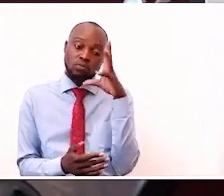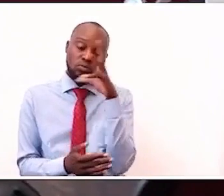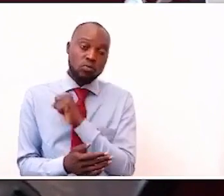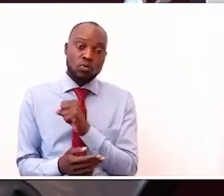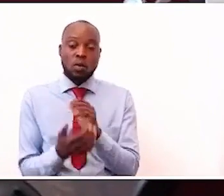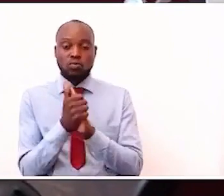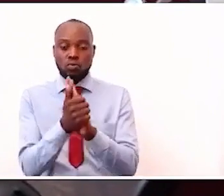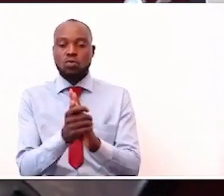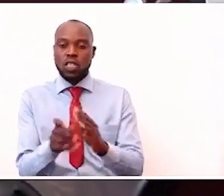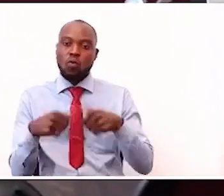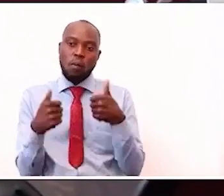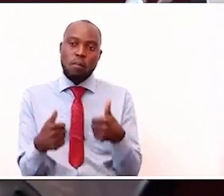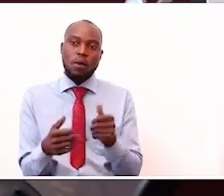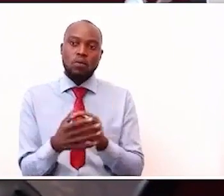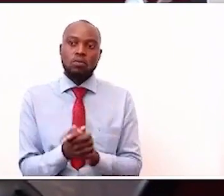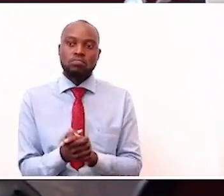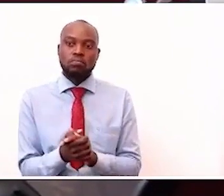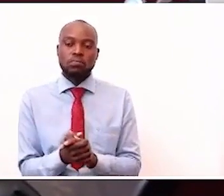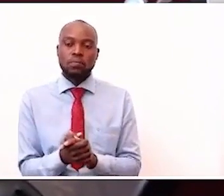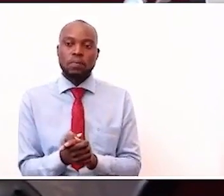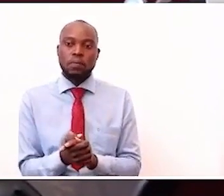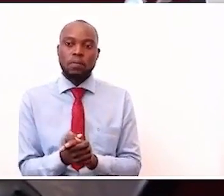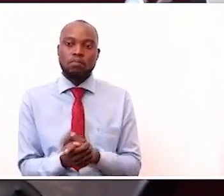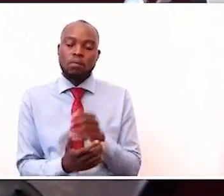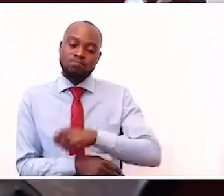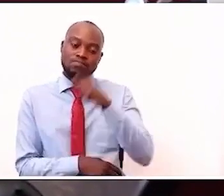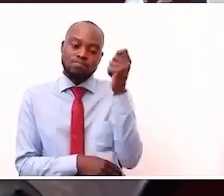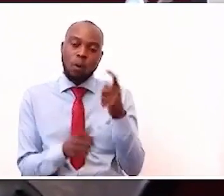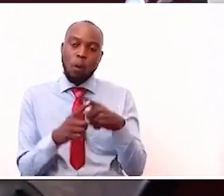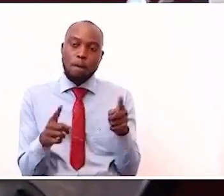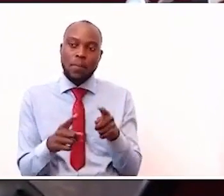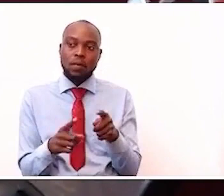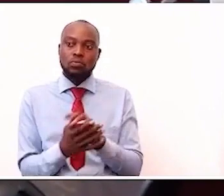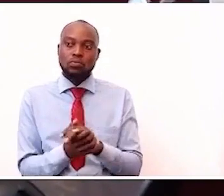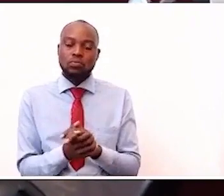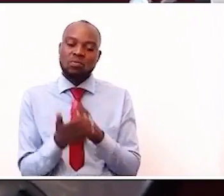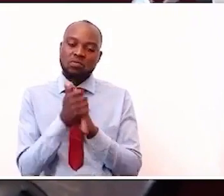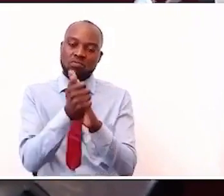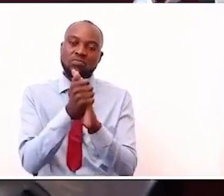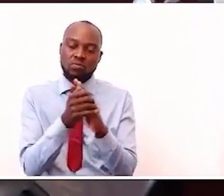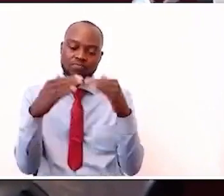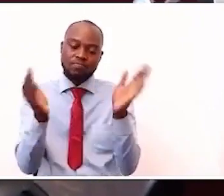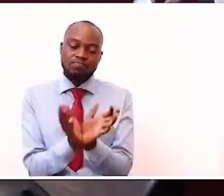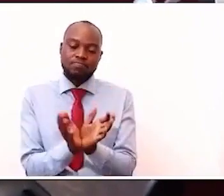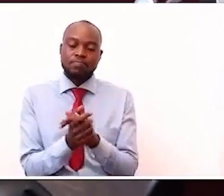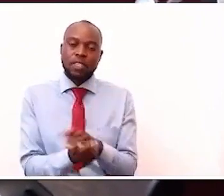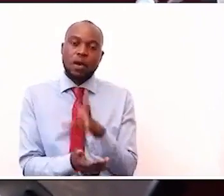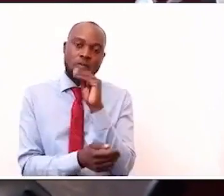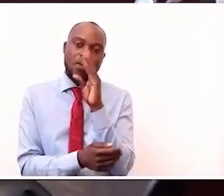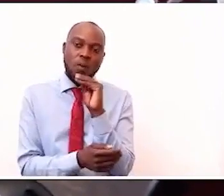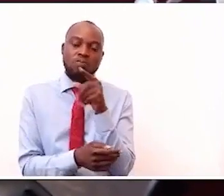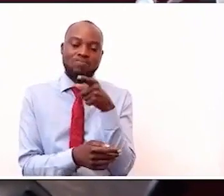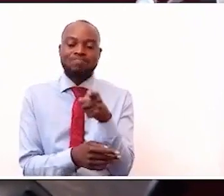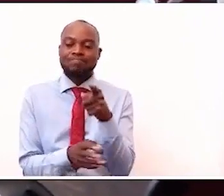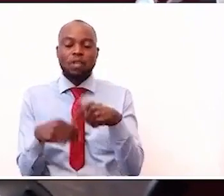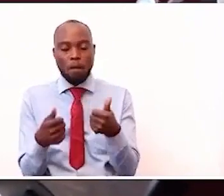things. Our presidents, our political leaders are not working in tandem with this kind of